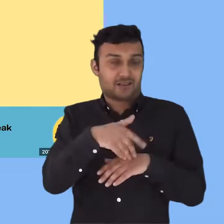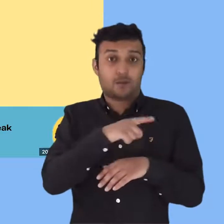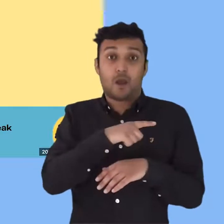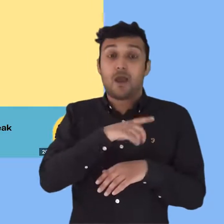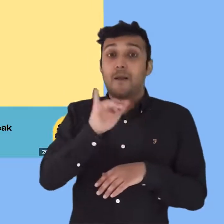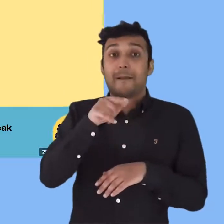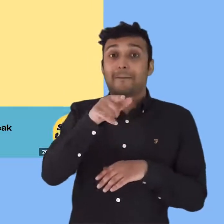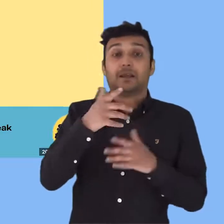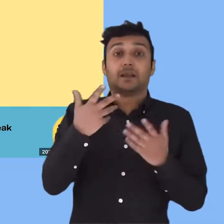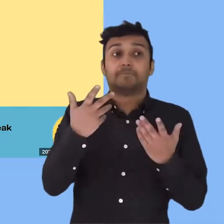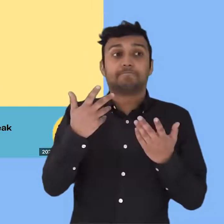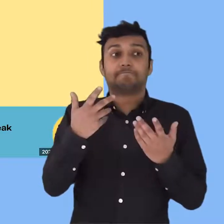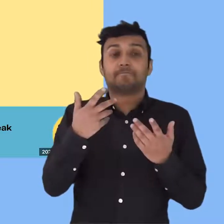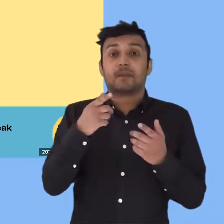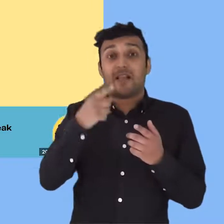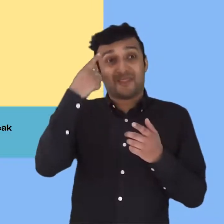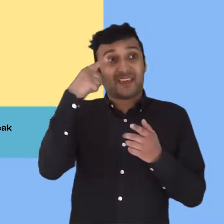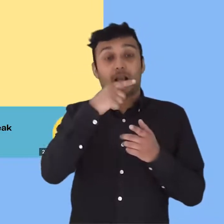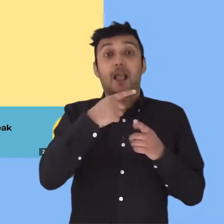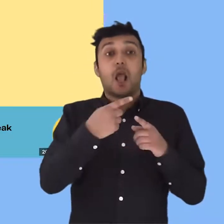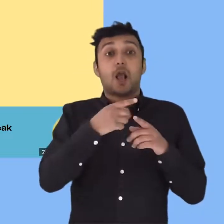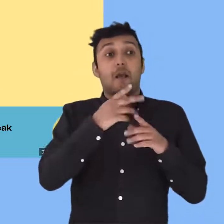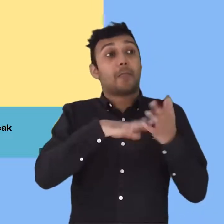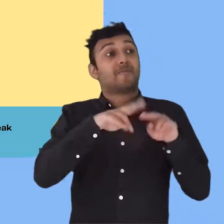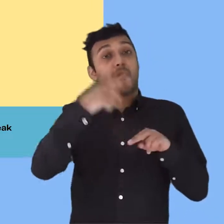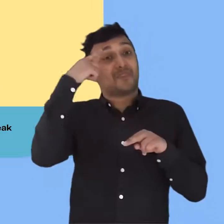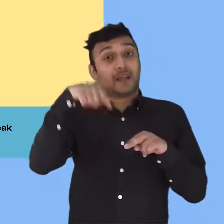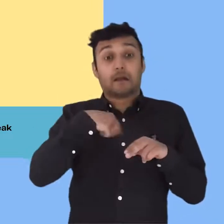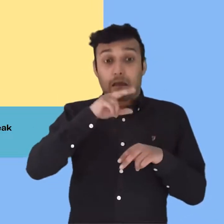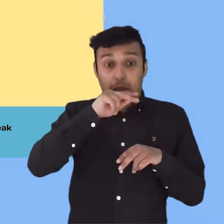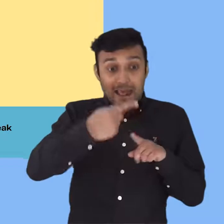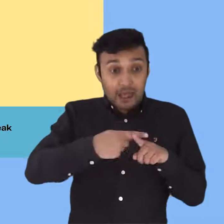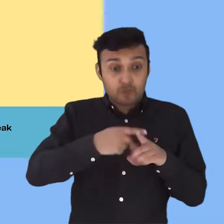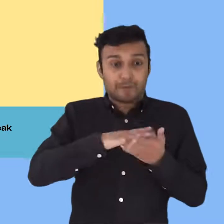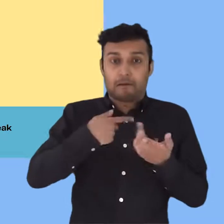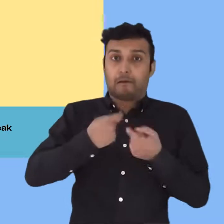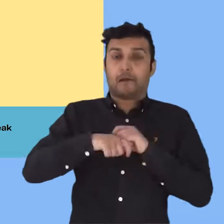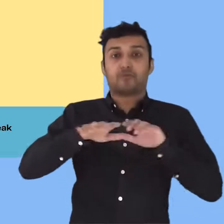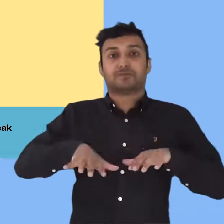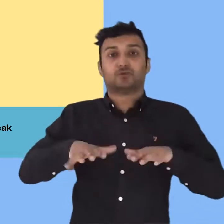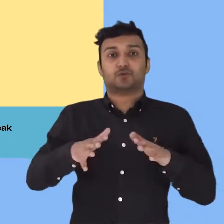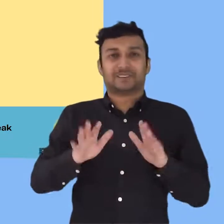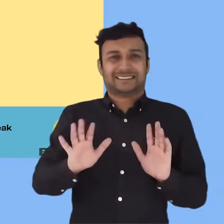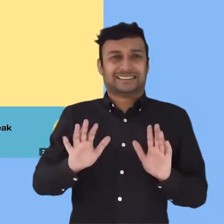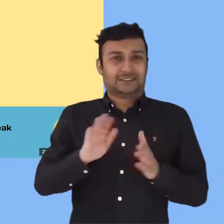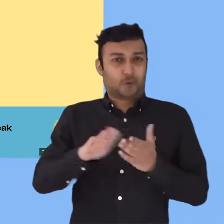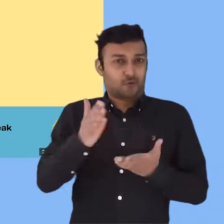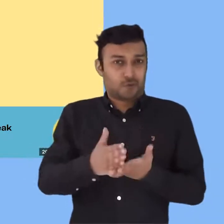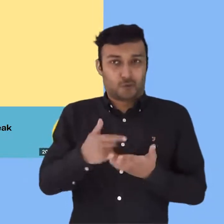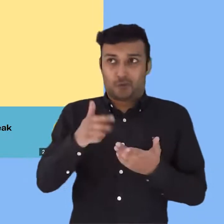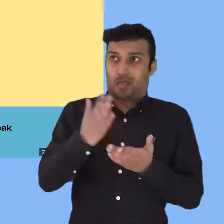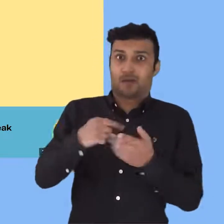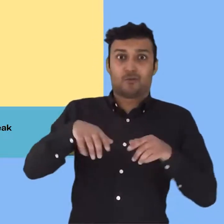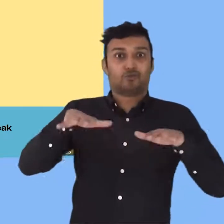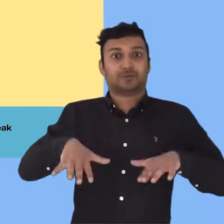unintentionally being given to parents that Englishness is Britishness, whereas we know that's not the case. We live in a multicultural